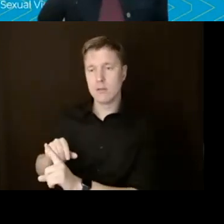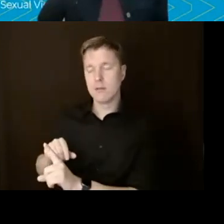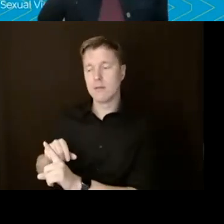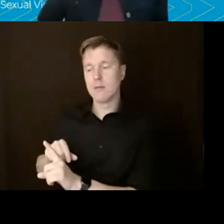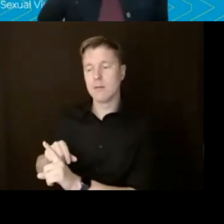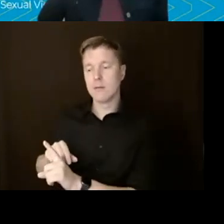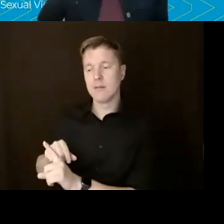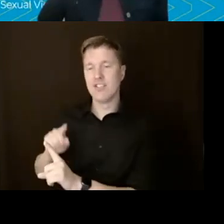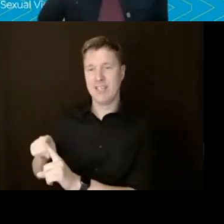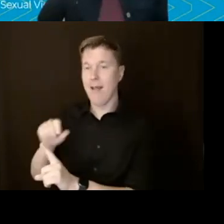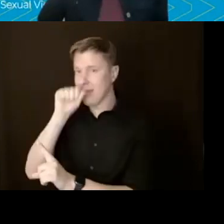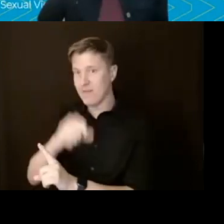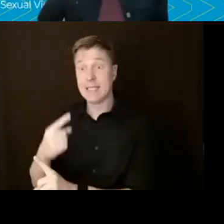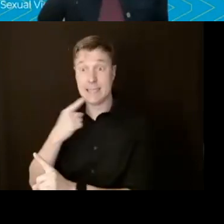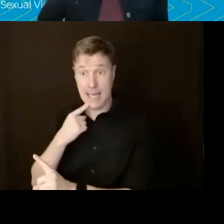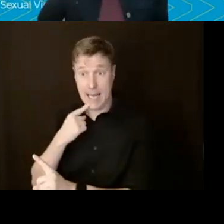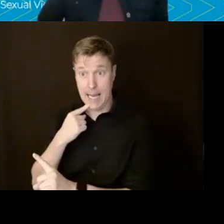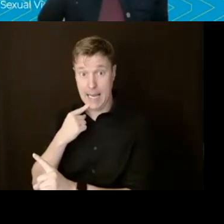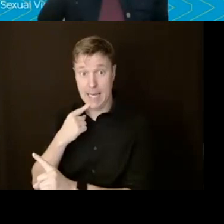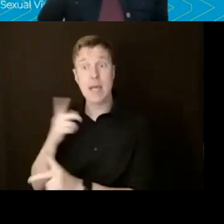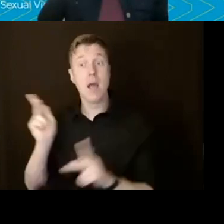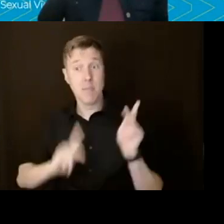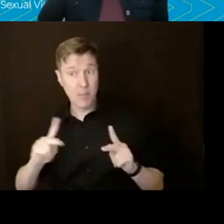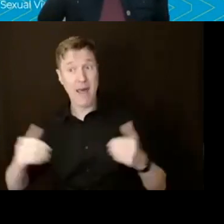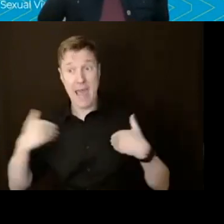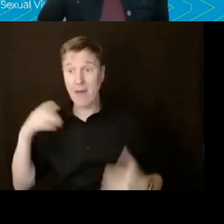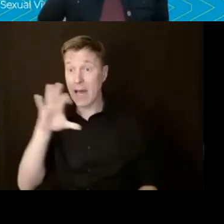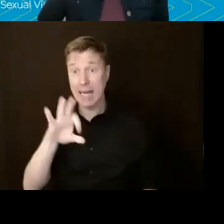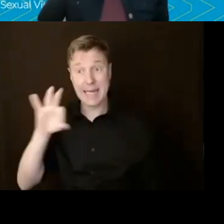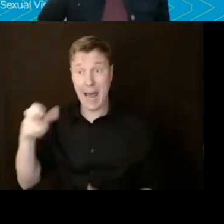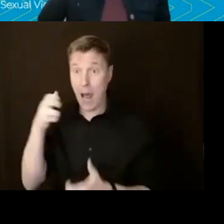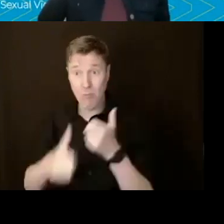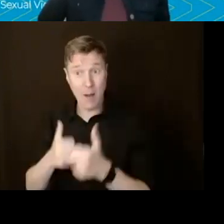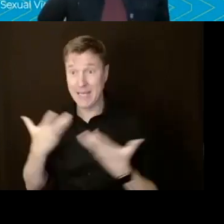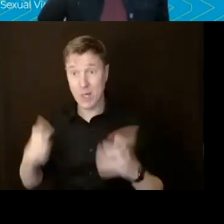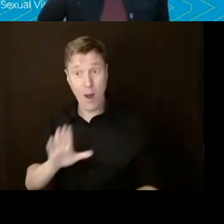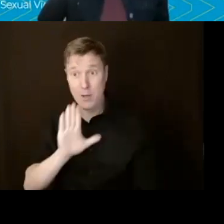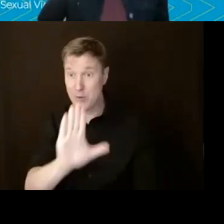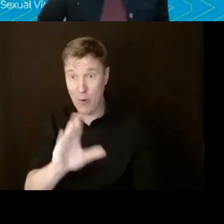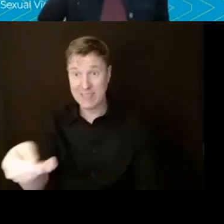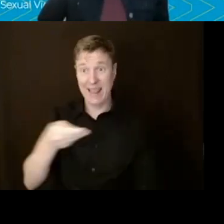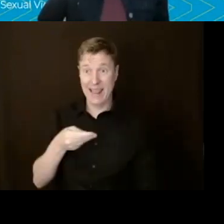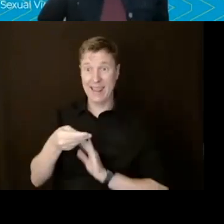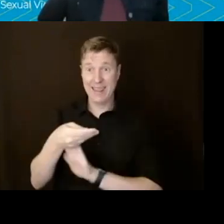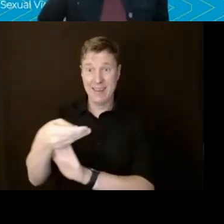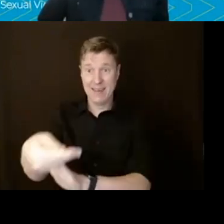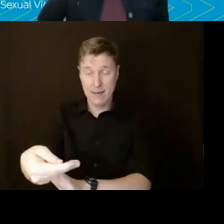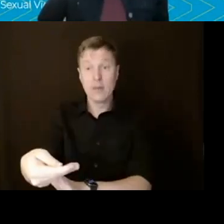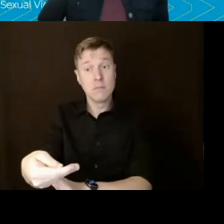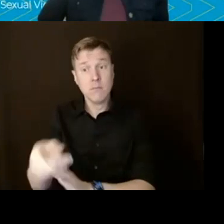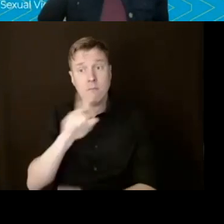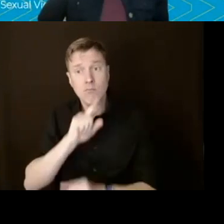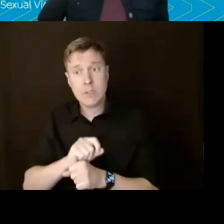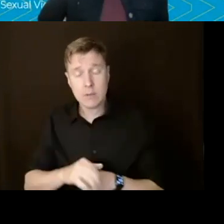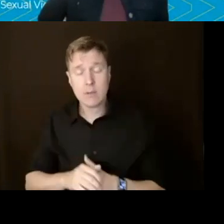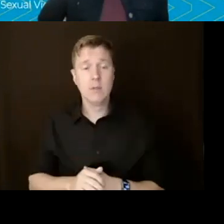loves to say, folks got 99 problems and they don't want yours, which is a reality. And even though it has been a useful